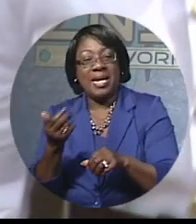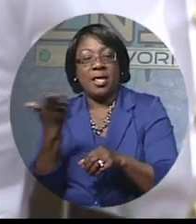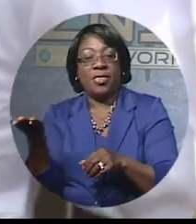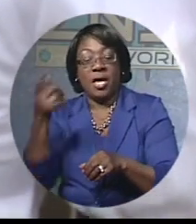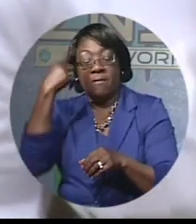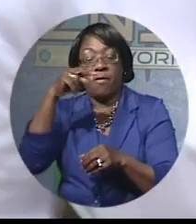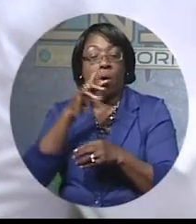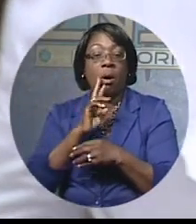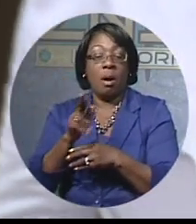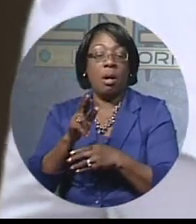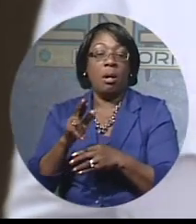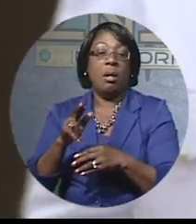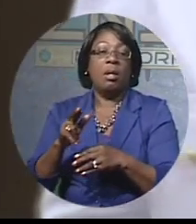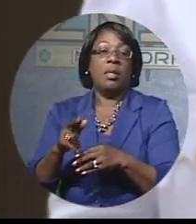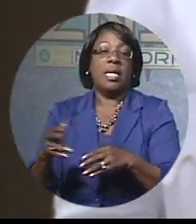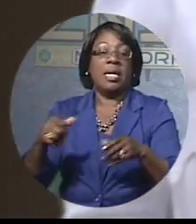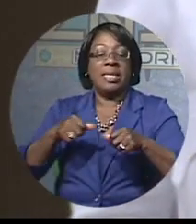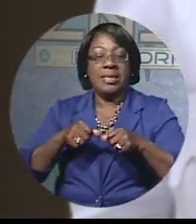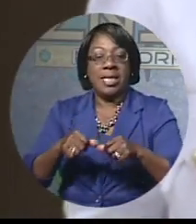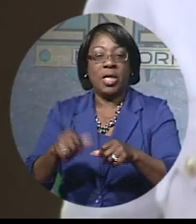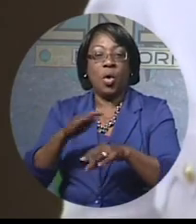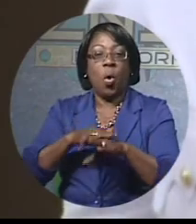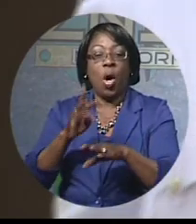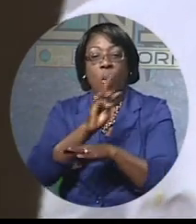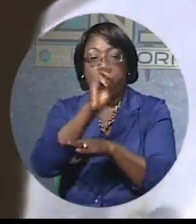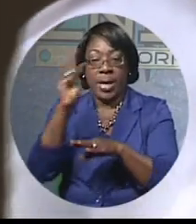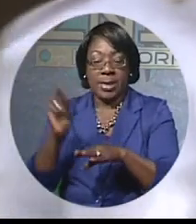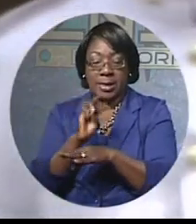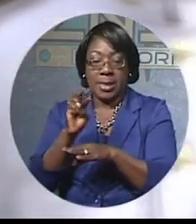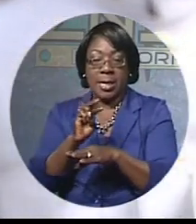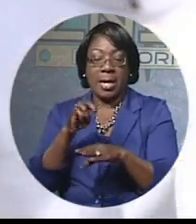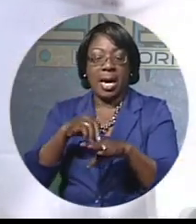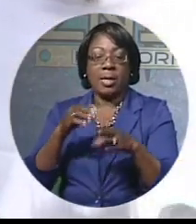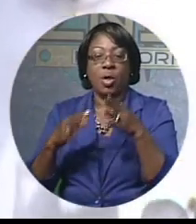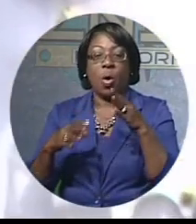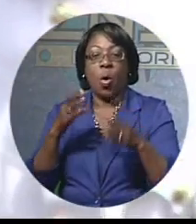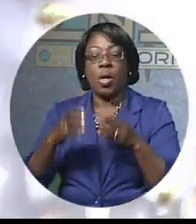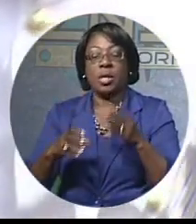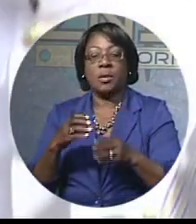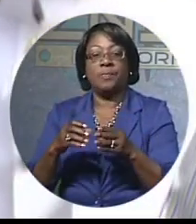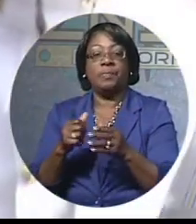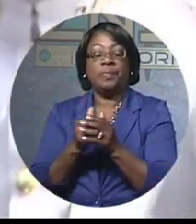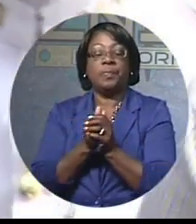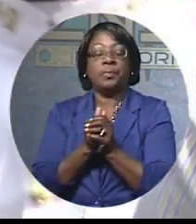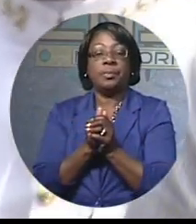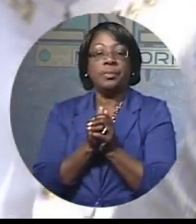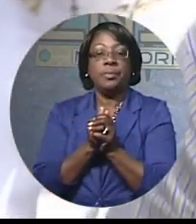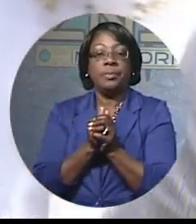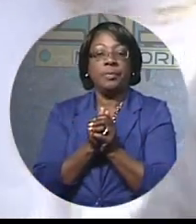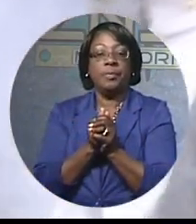Wednesday before Justice Indra Charles. Muir DeSeal heads the defense team. Foreign Carey, ZNS Network News.